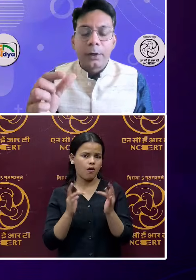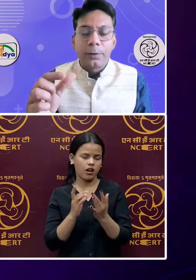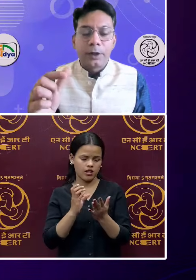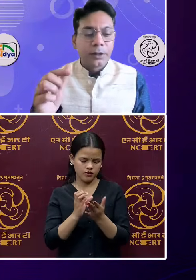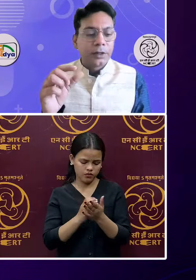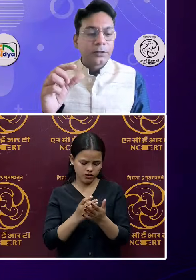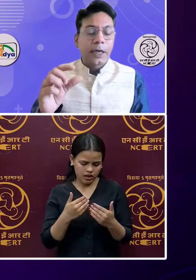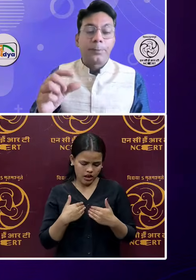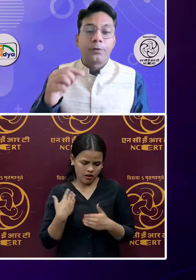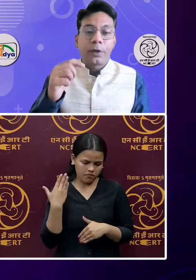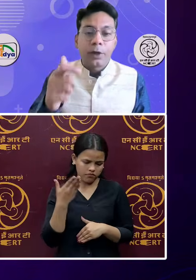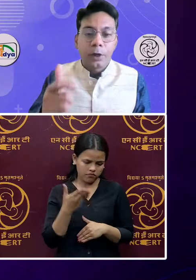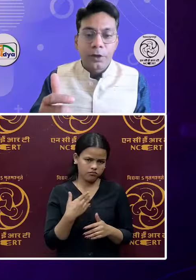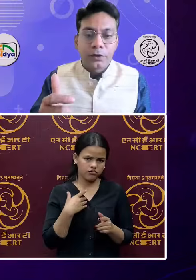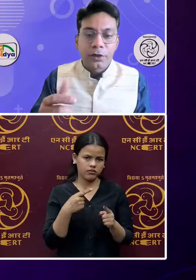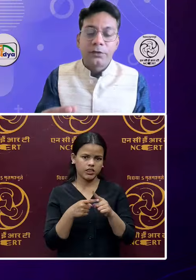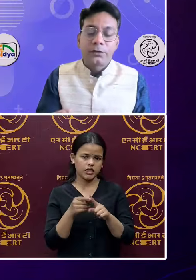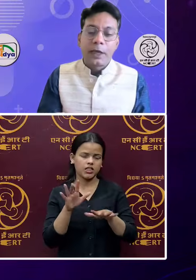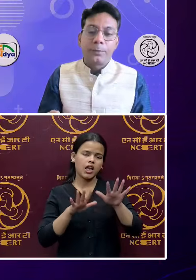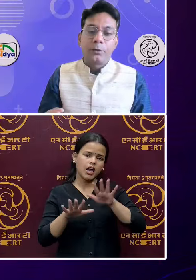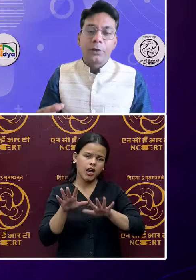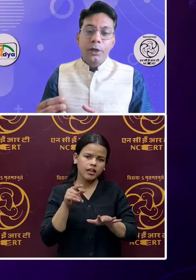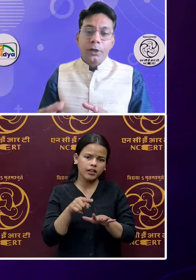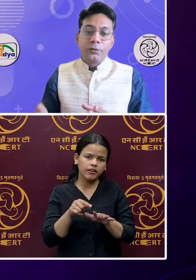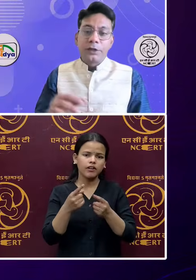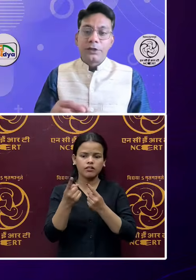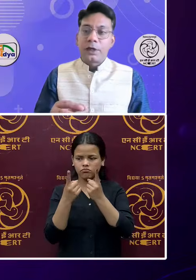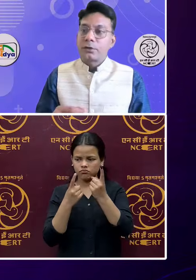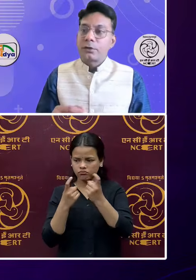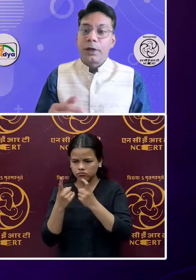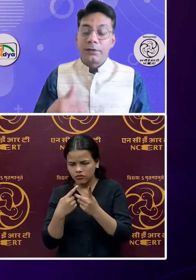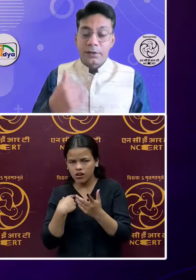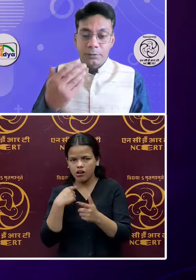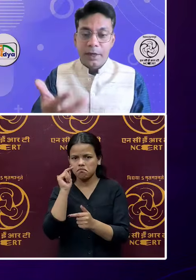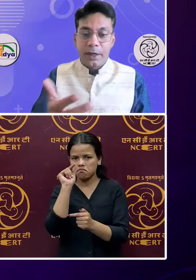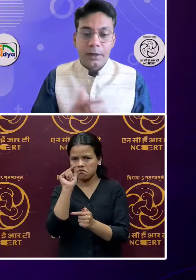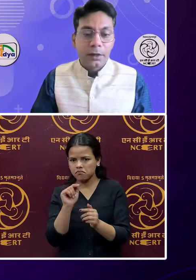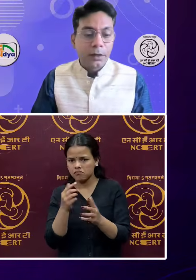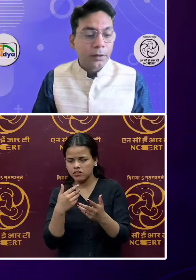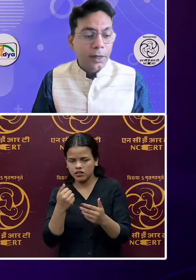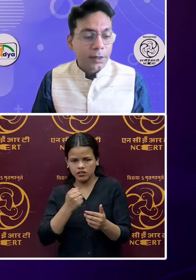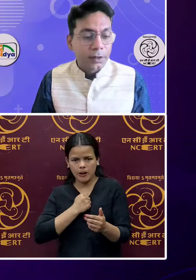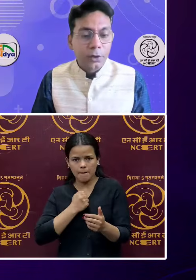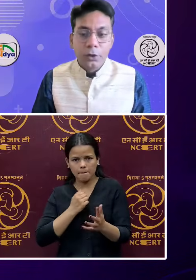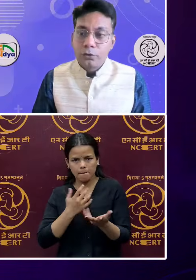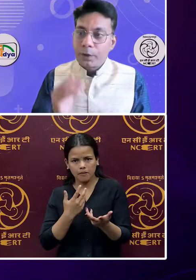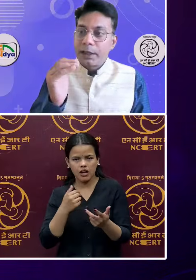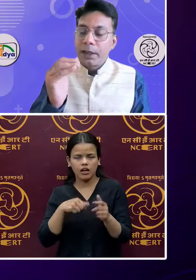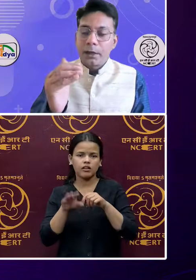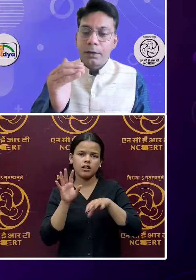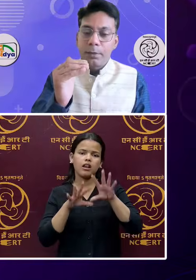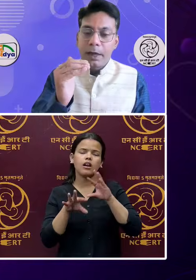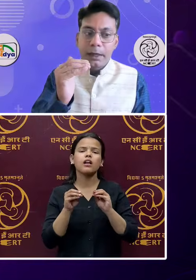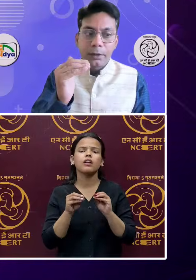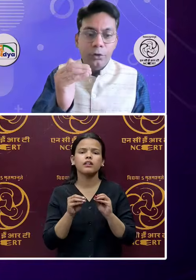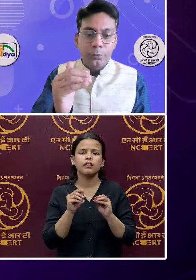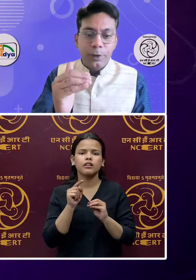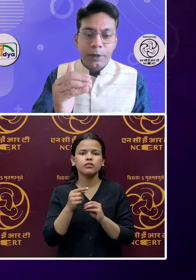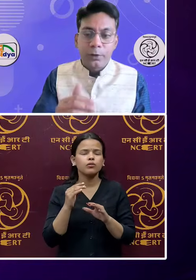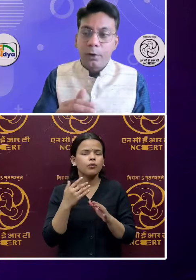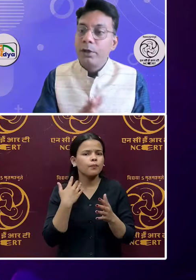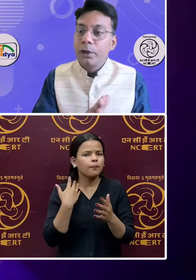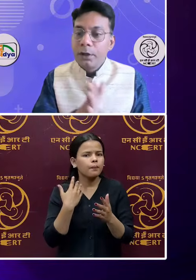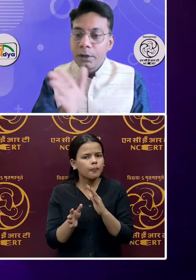these activities, these type of evaluation, these type of features to assess my learners. So whether my